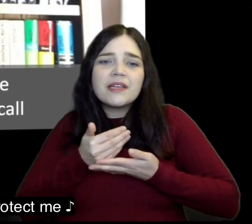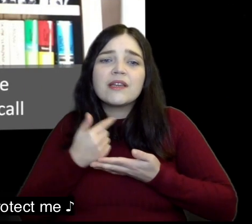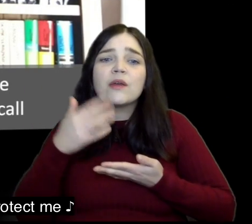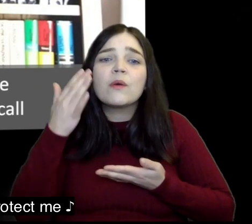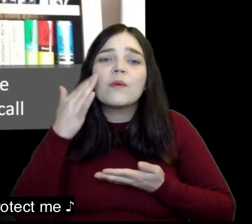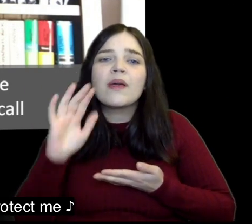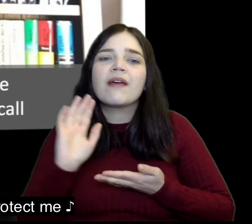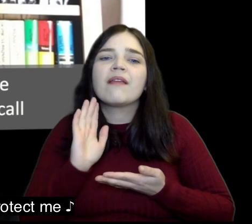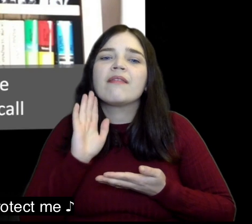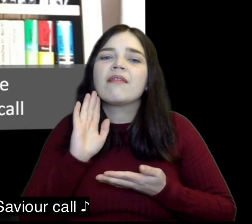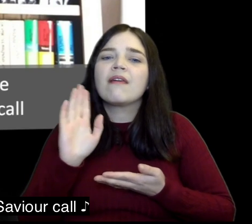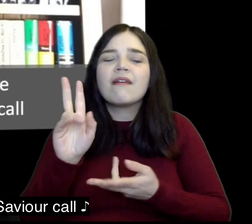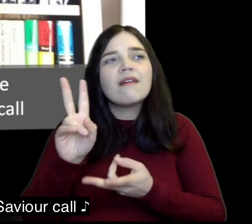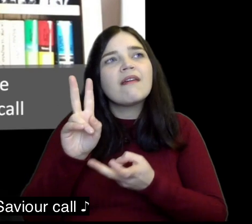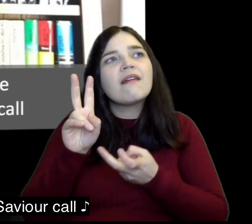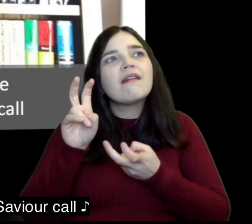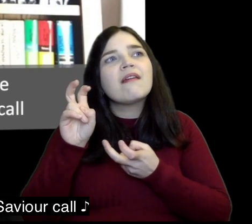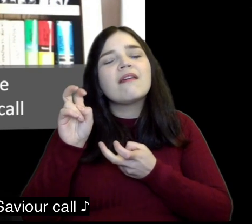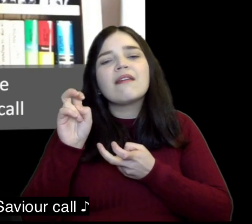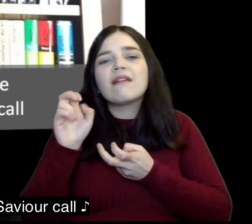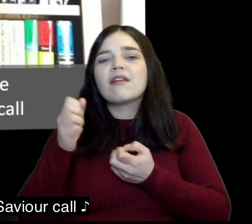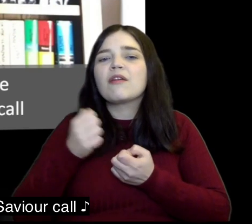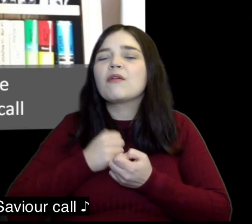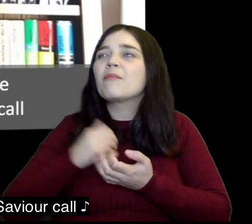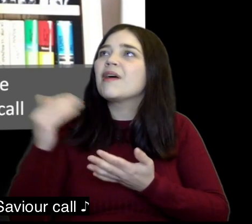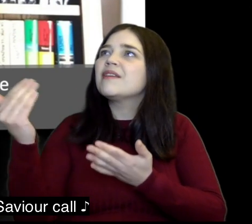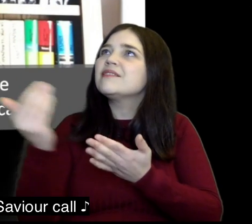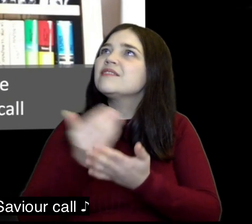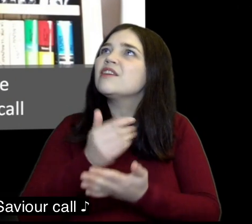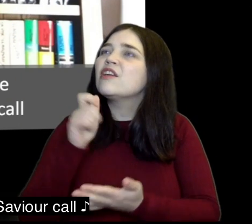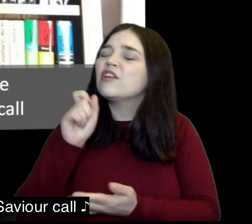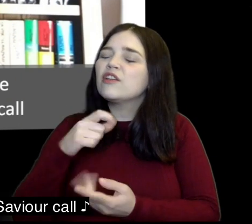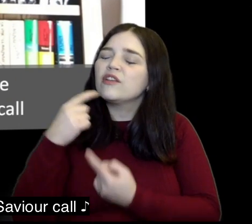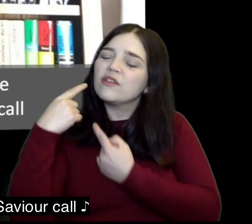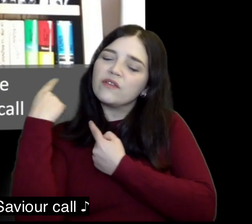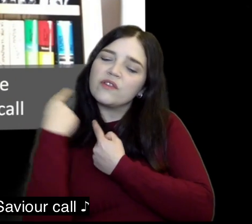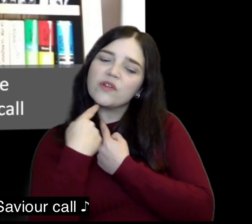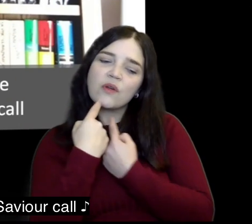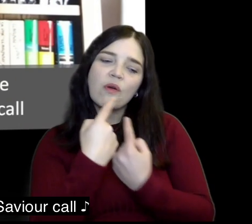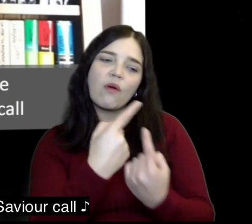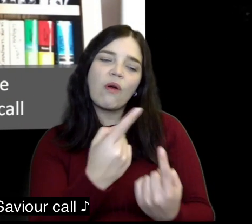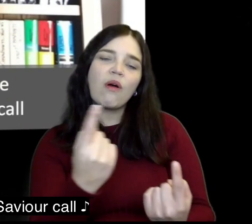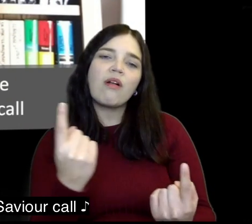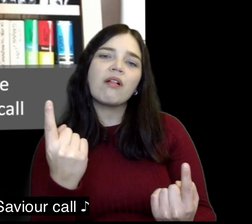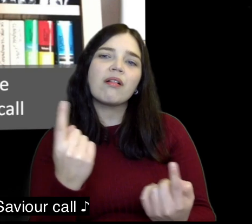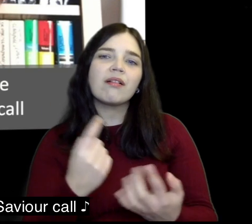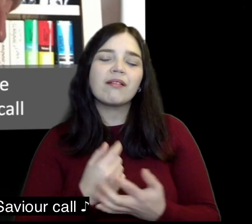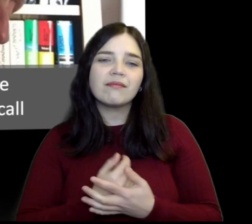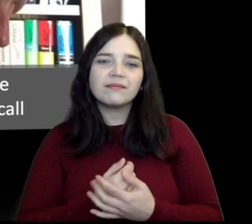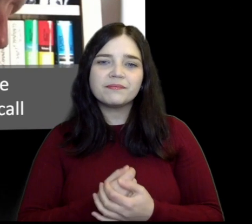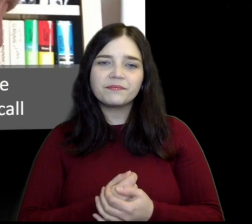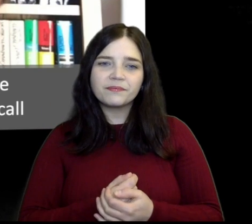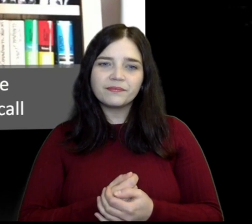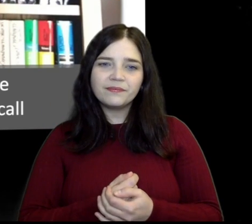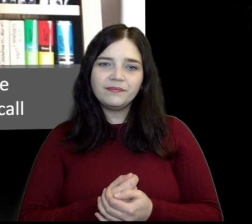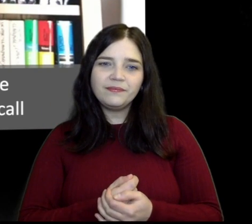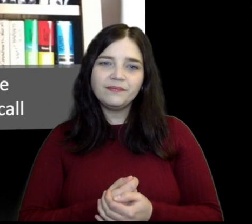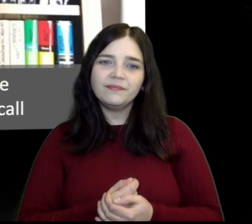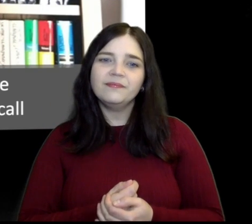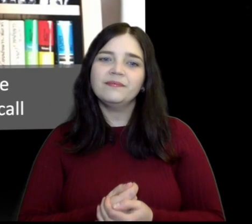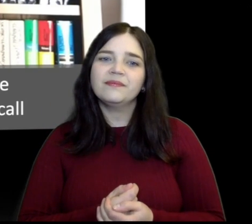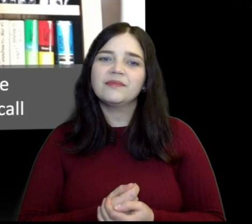angels gather to protect me when they hear